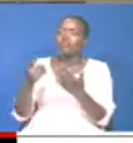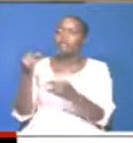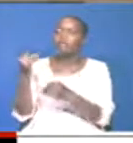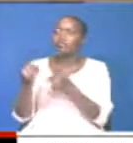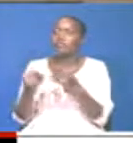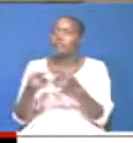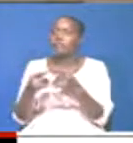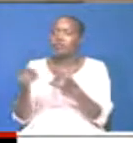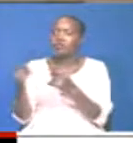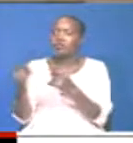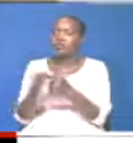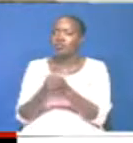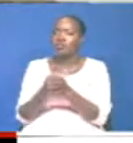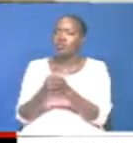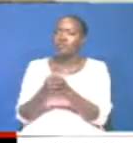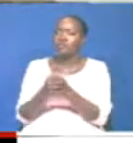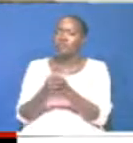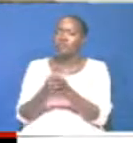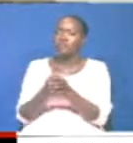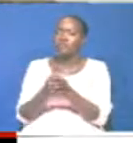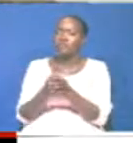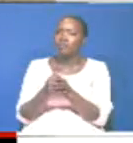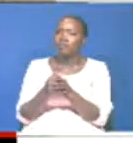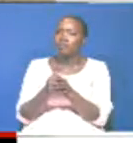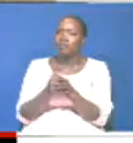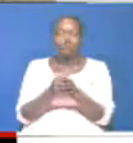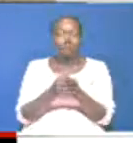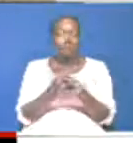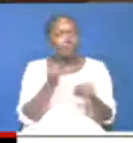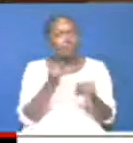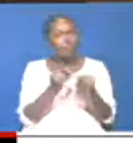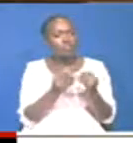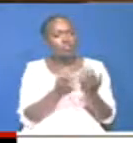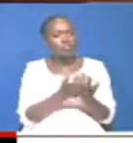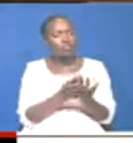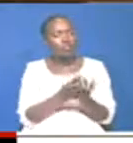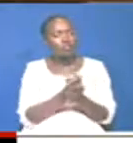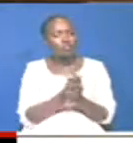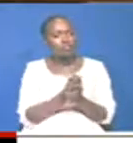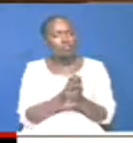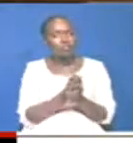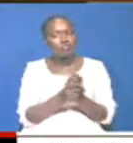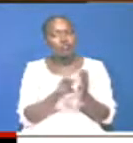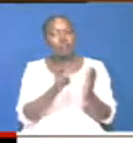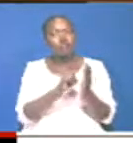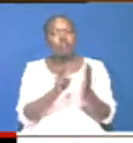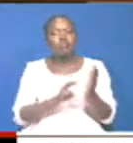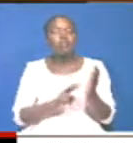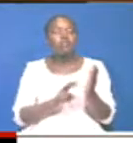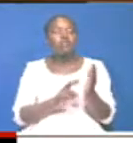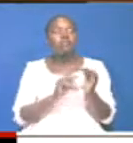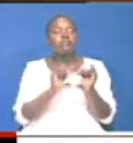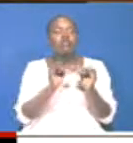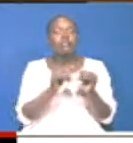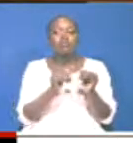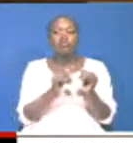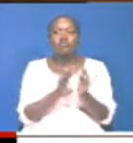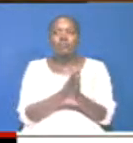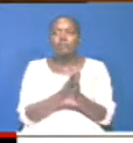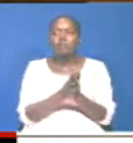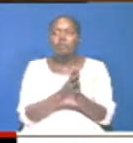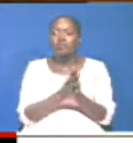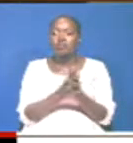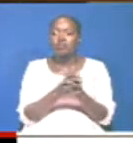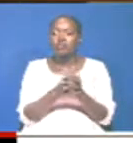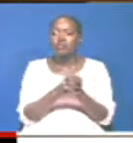doing. All right. Now, as we come to a close. Right. Nilikuwa msomaji wa habari. Nilikuwa msomaji wa habari, bwana. Haya. Simulipatia